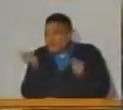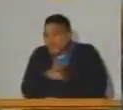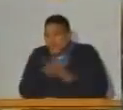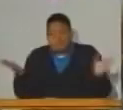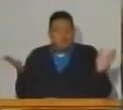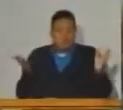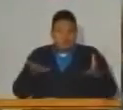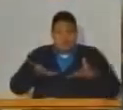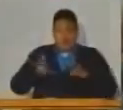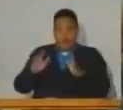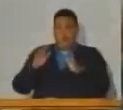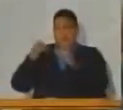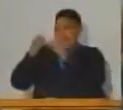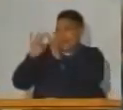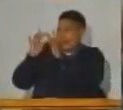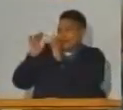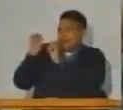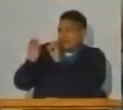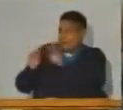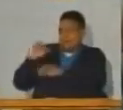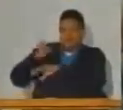online registration of businesses.